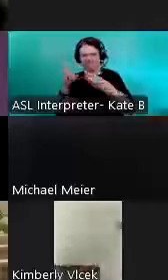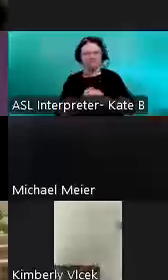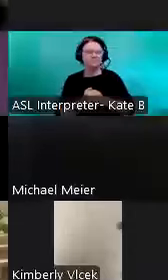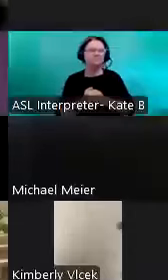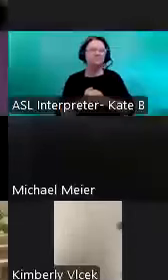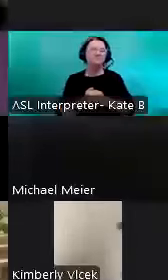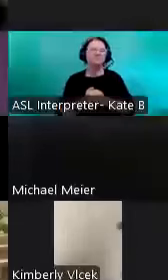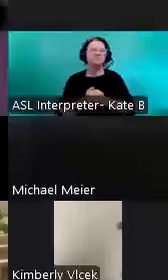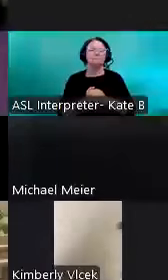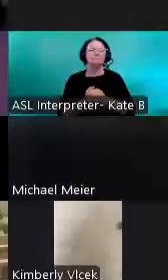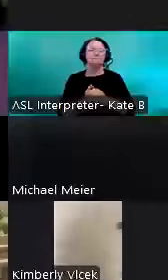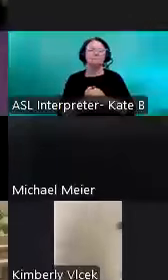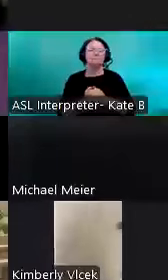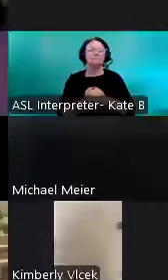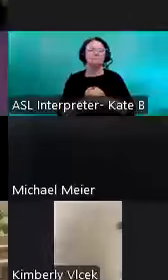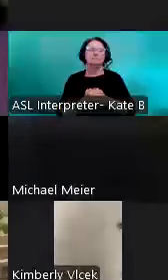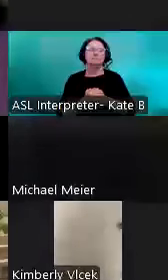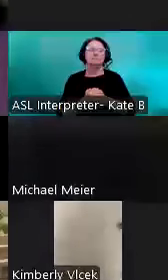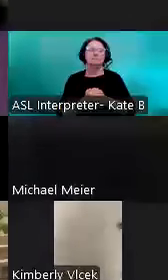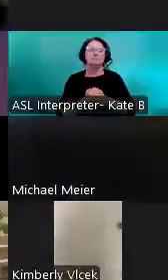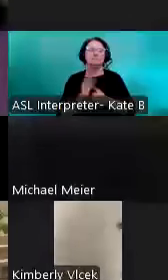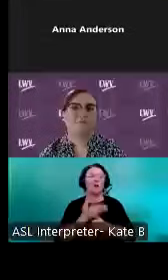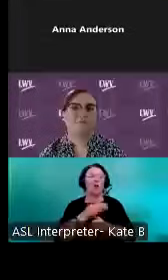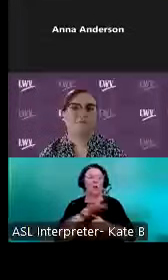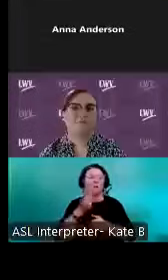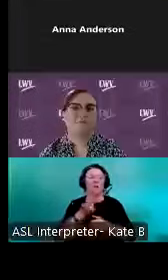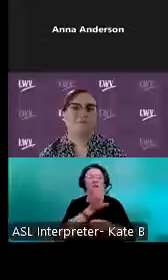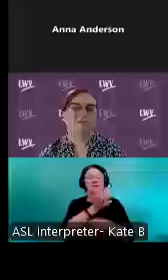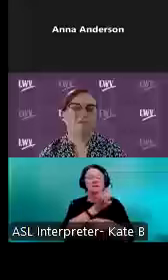website, actually. And that website is